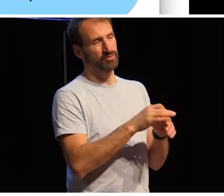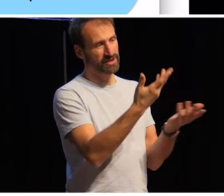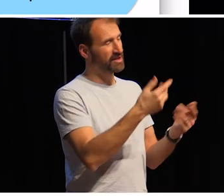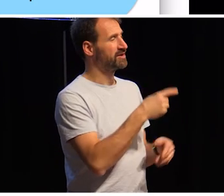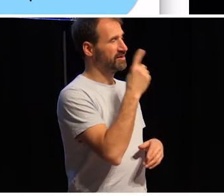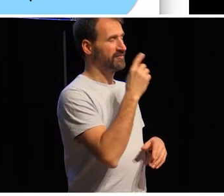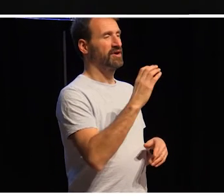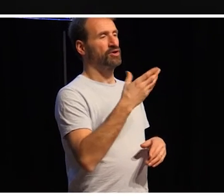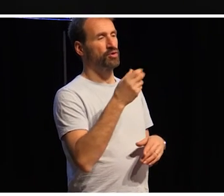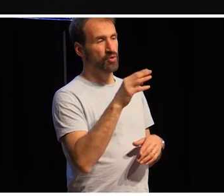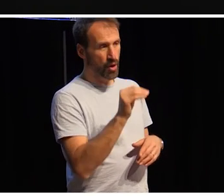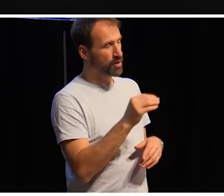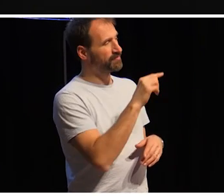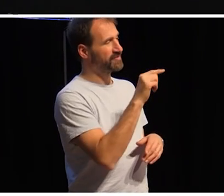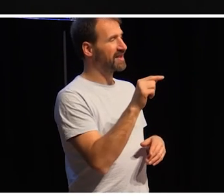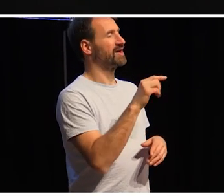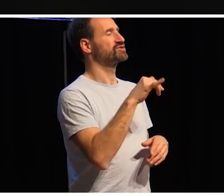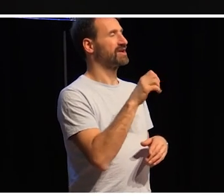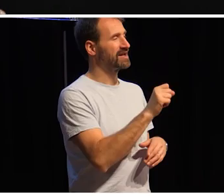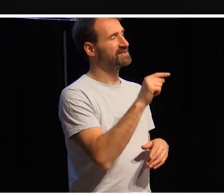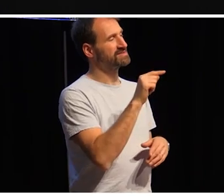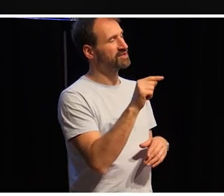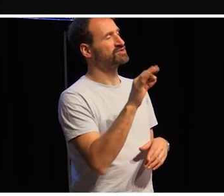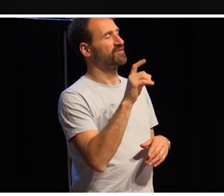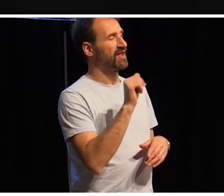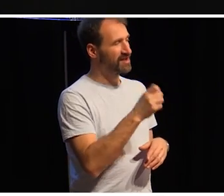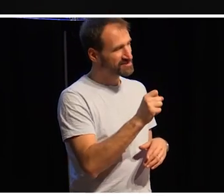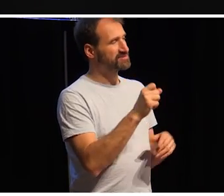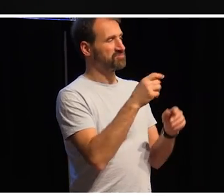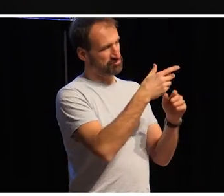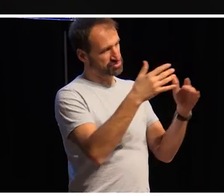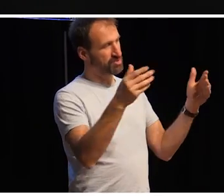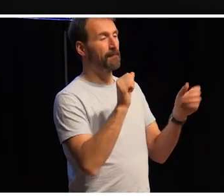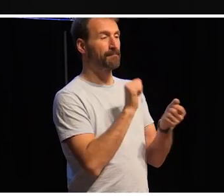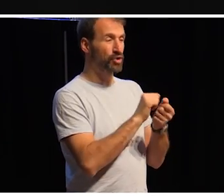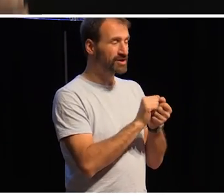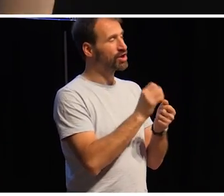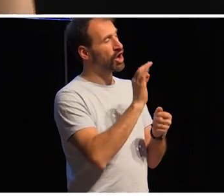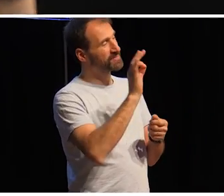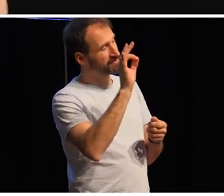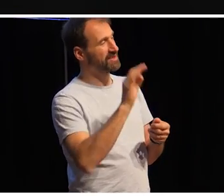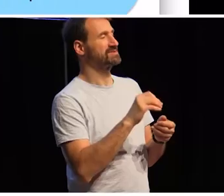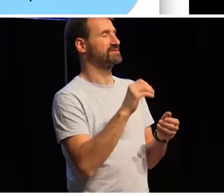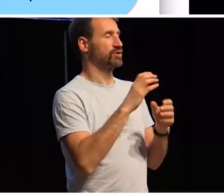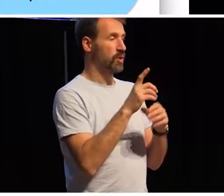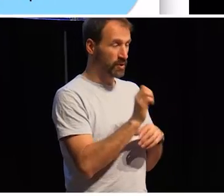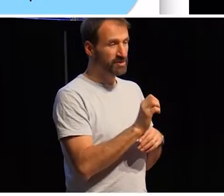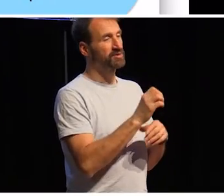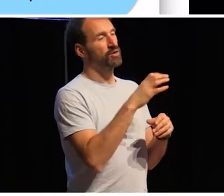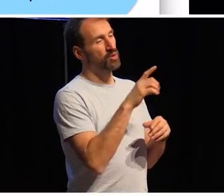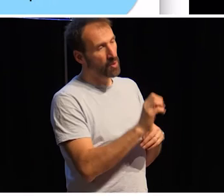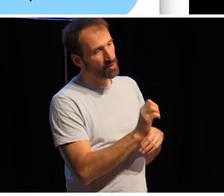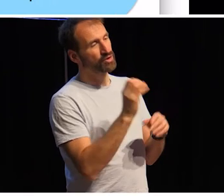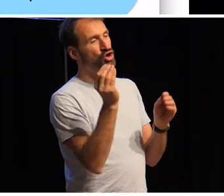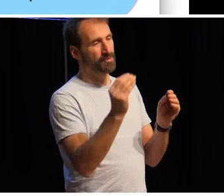JS flags behind it, and then tell it to print optimized code, and also code comments that gives you a little bit of explanation with